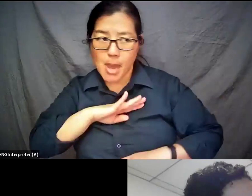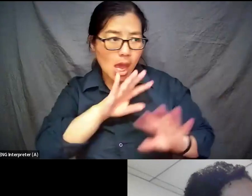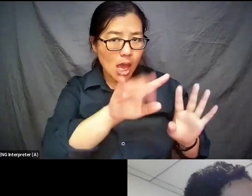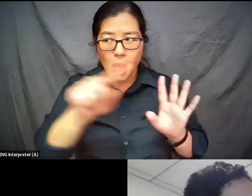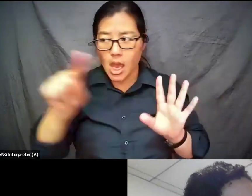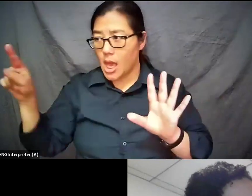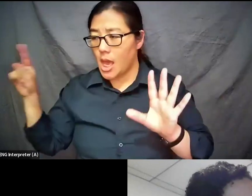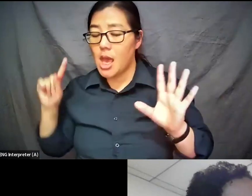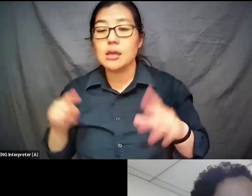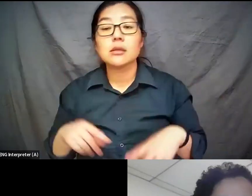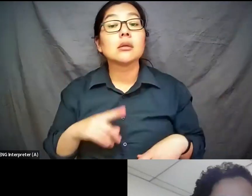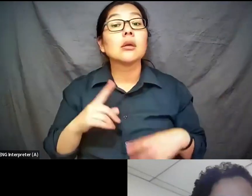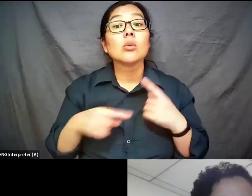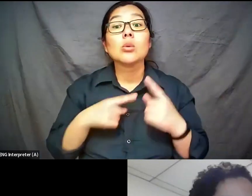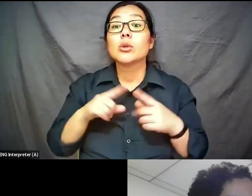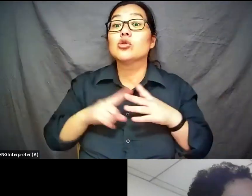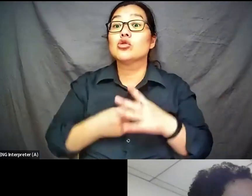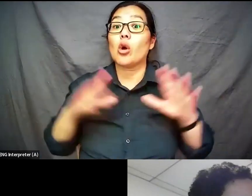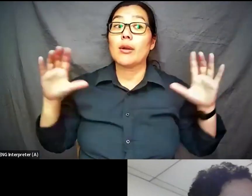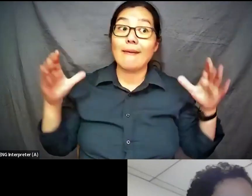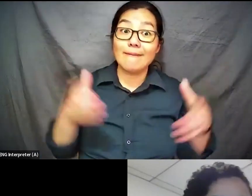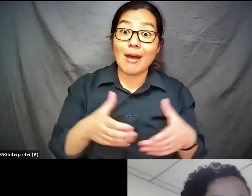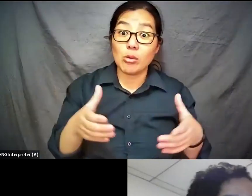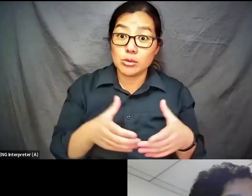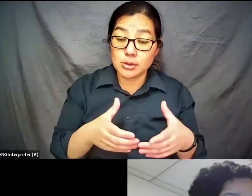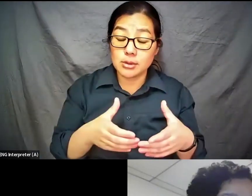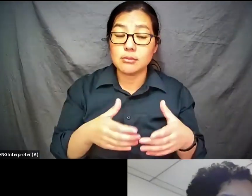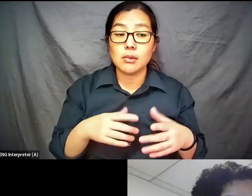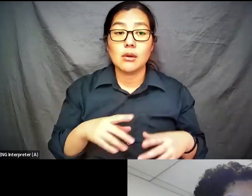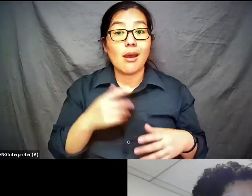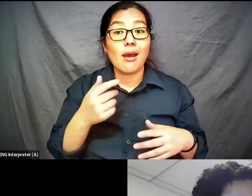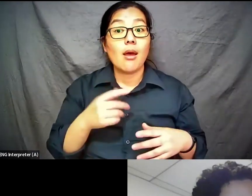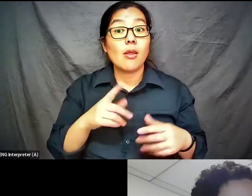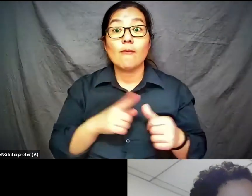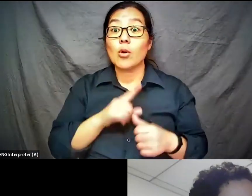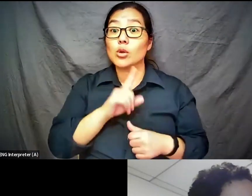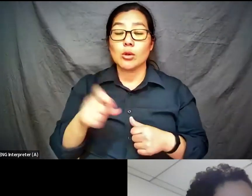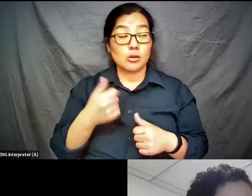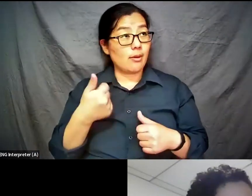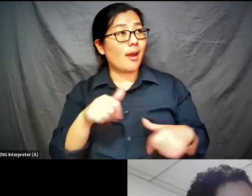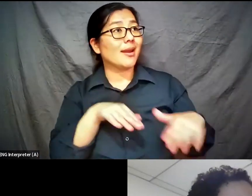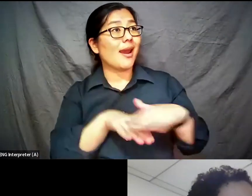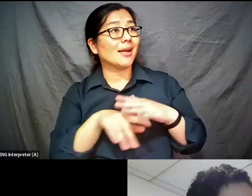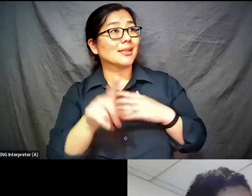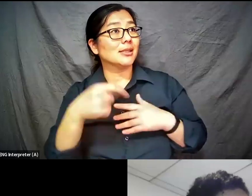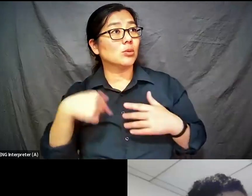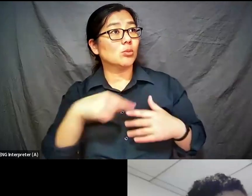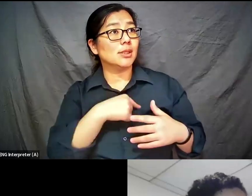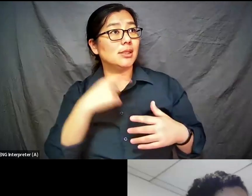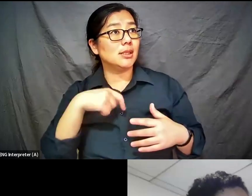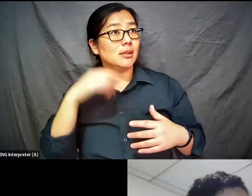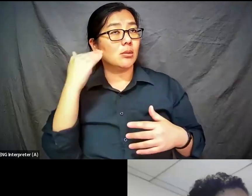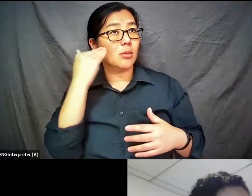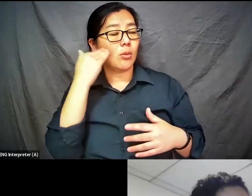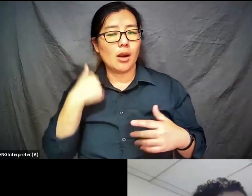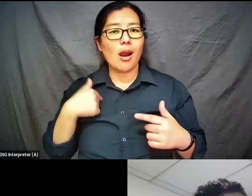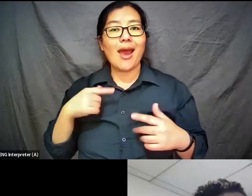witnessed you all also be able to do that because of how Lotus was routinely modeling the calm,